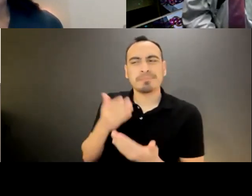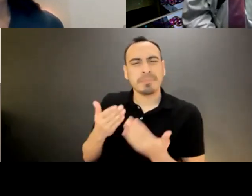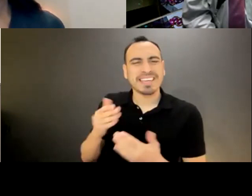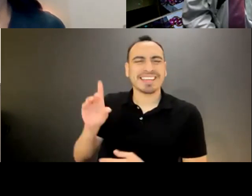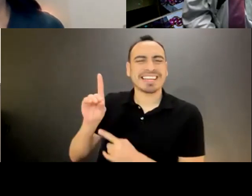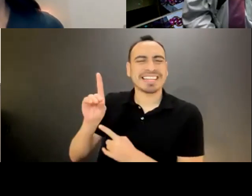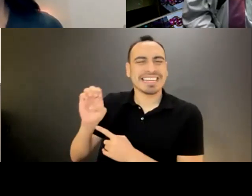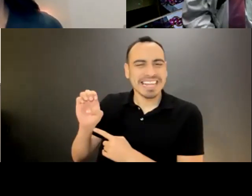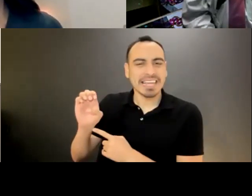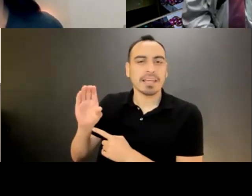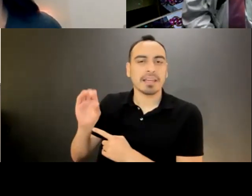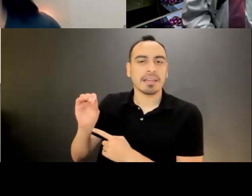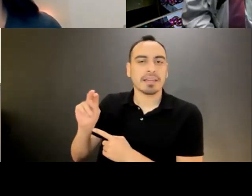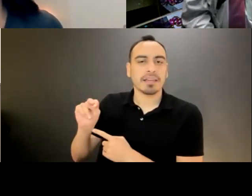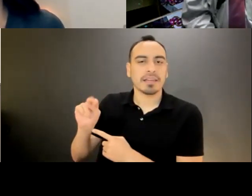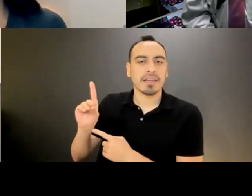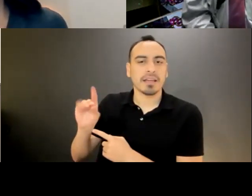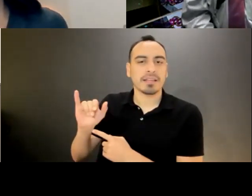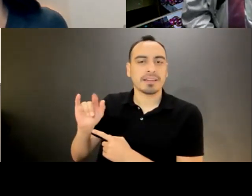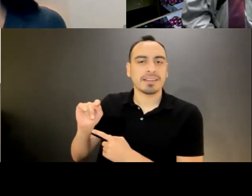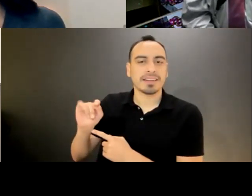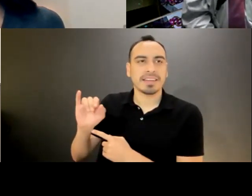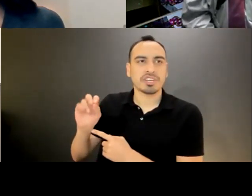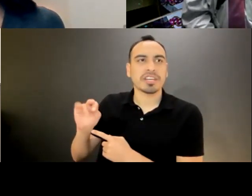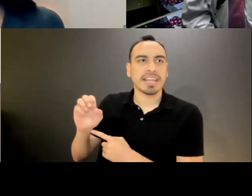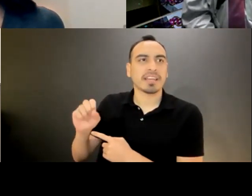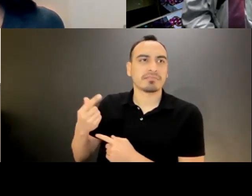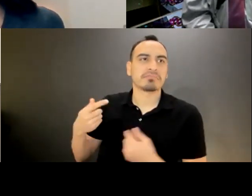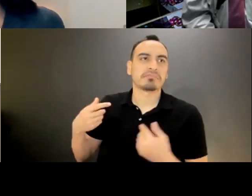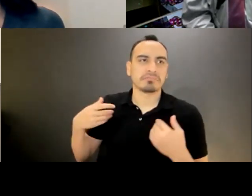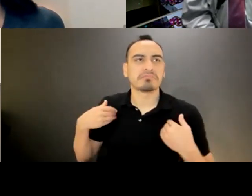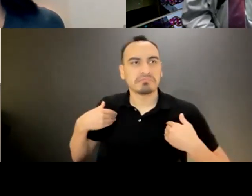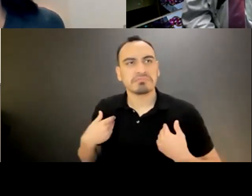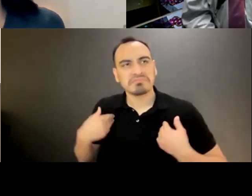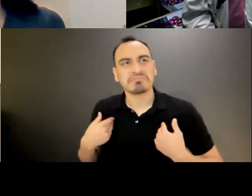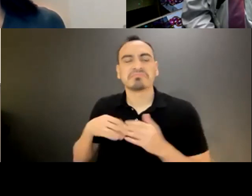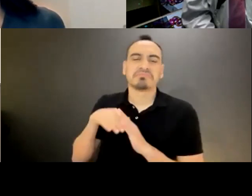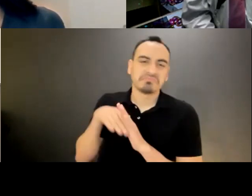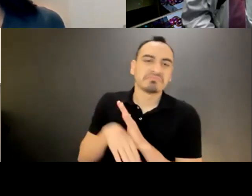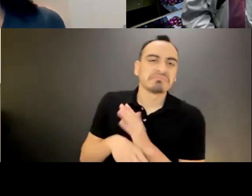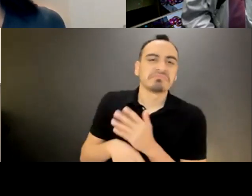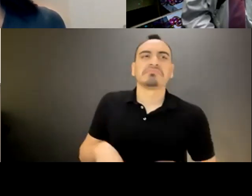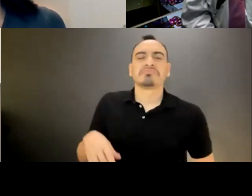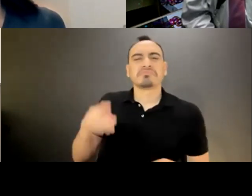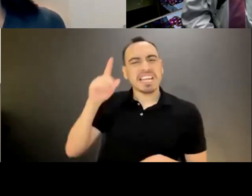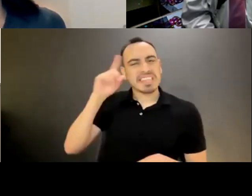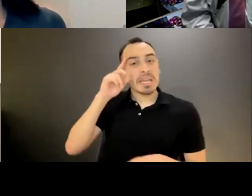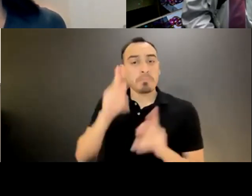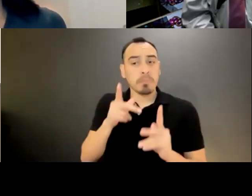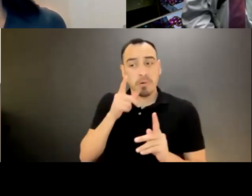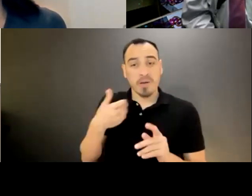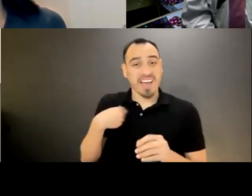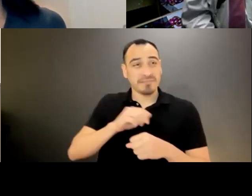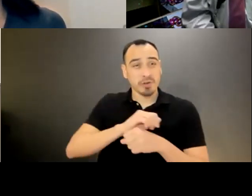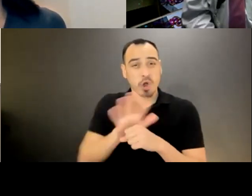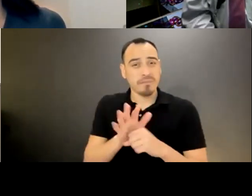of places that are caring for long-term COVID patients, I think the